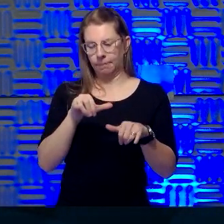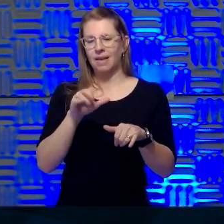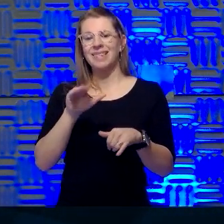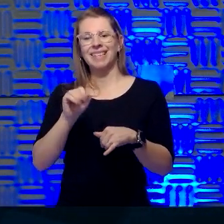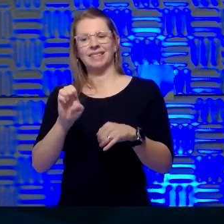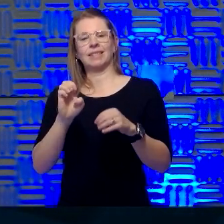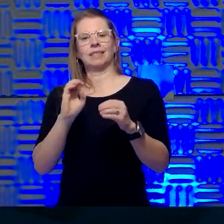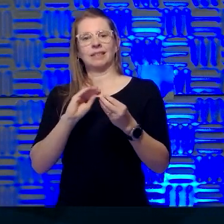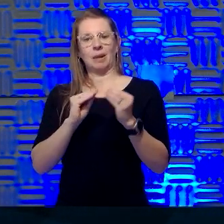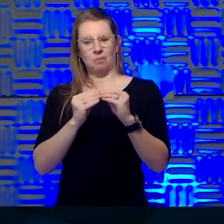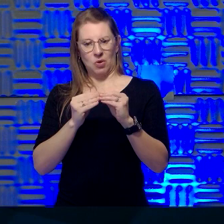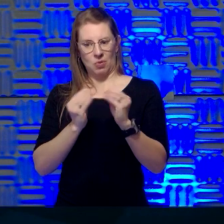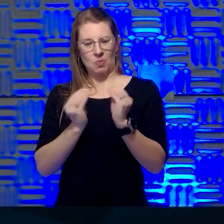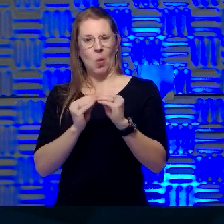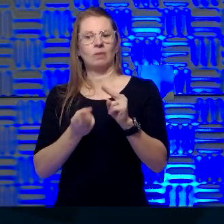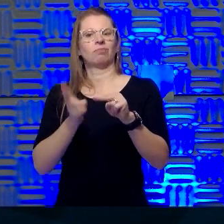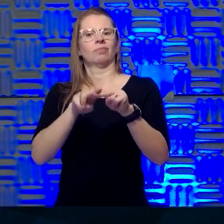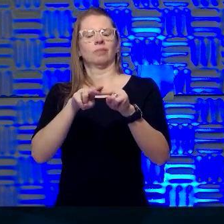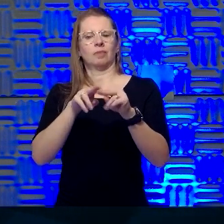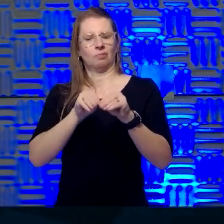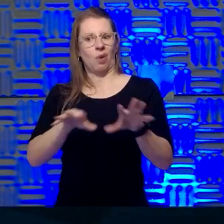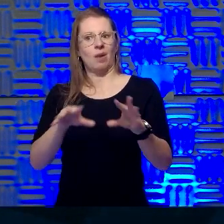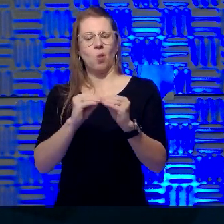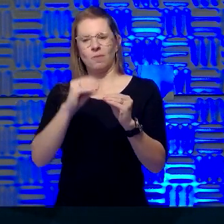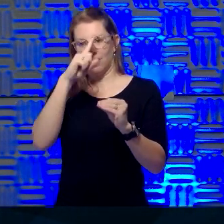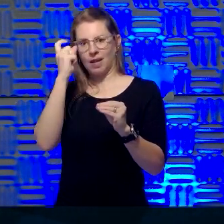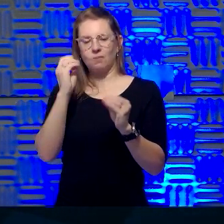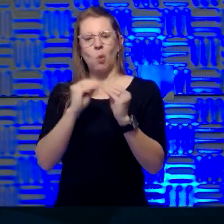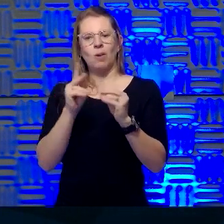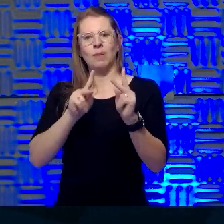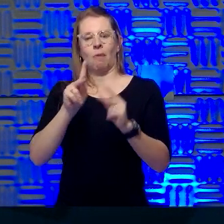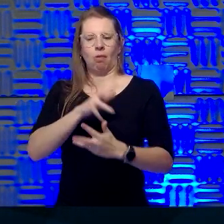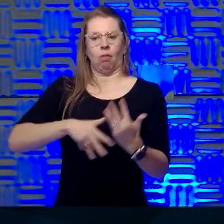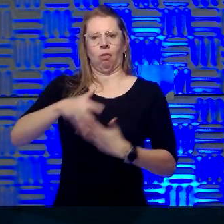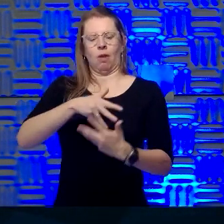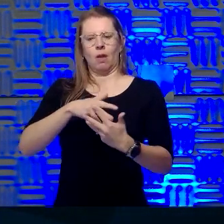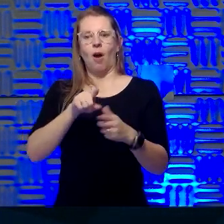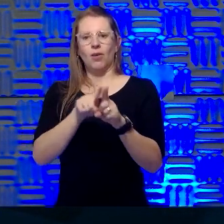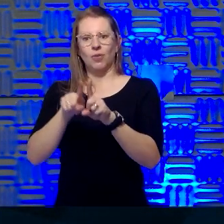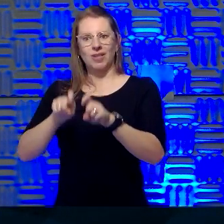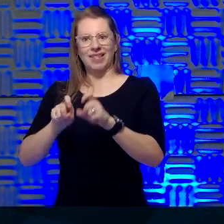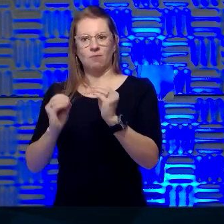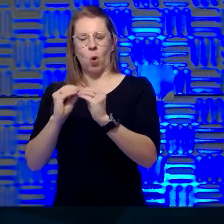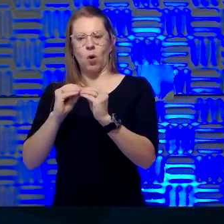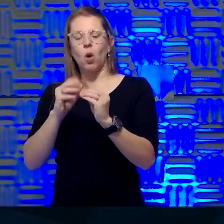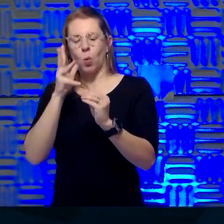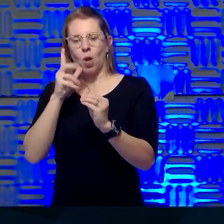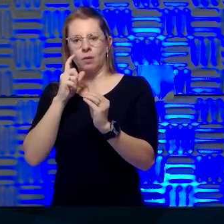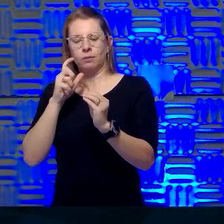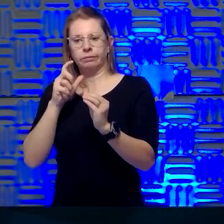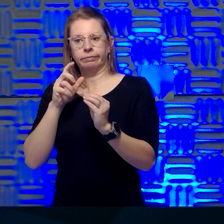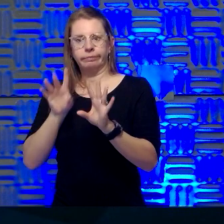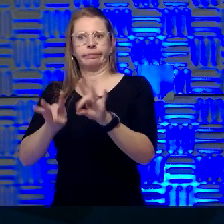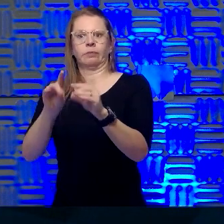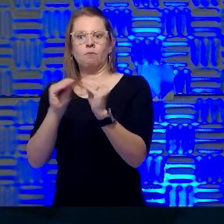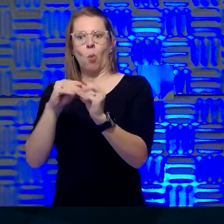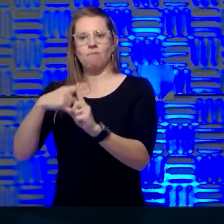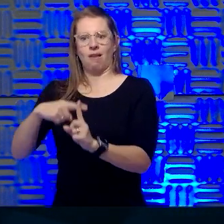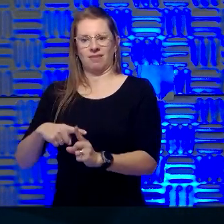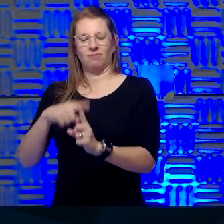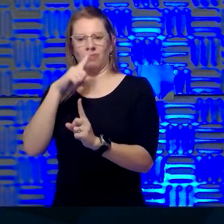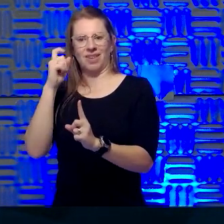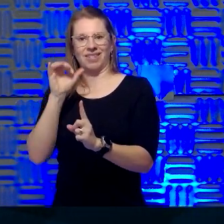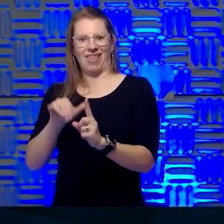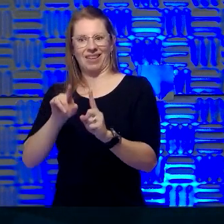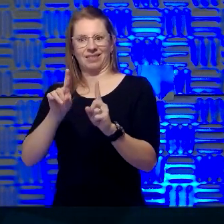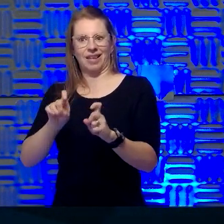numbers, one, because it's going to spread more because we're out more, but also because we are testing more, so we're going to see more positives because of that. And